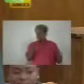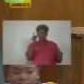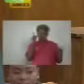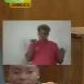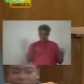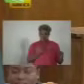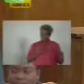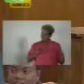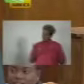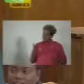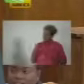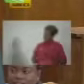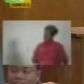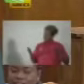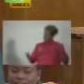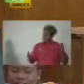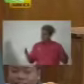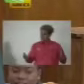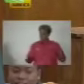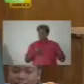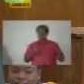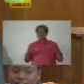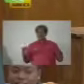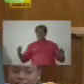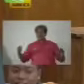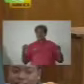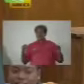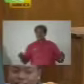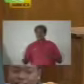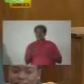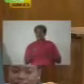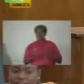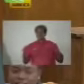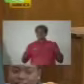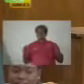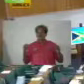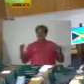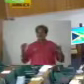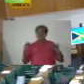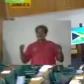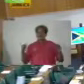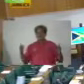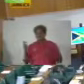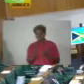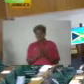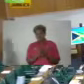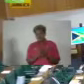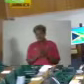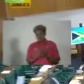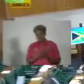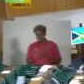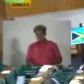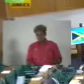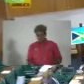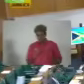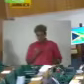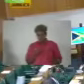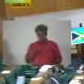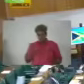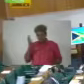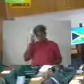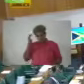Senators, on both sides. On both sides. But and Senator